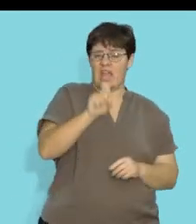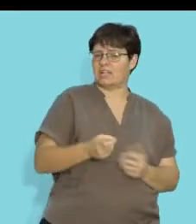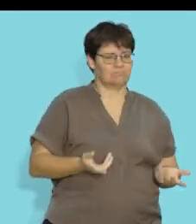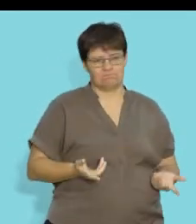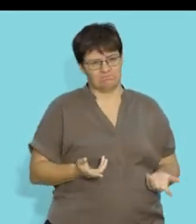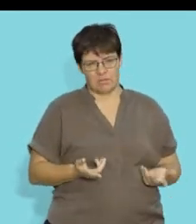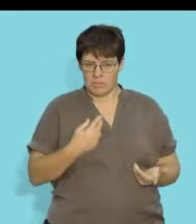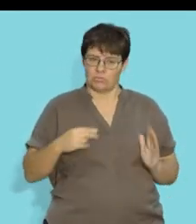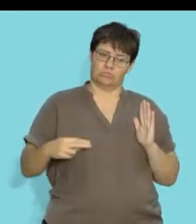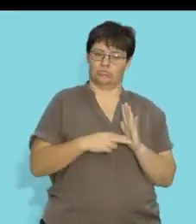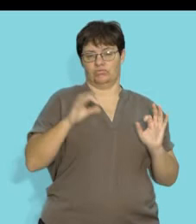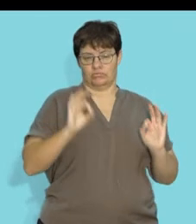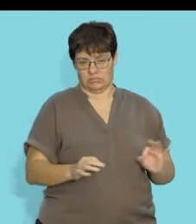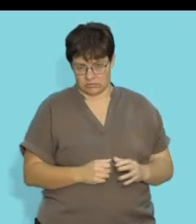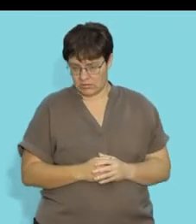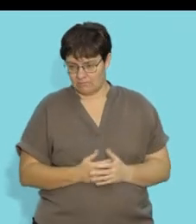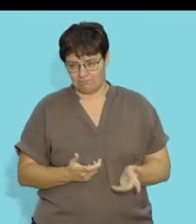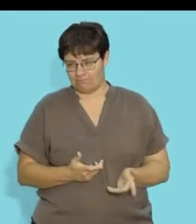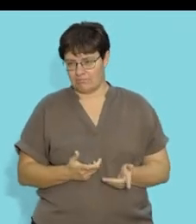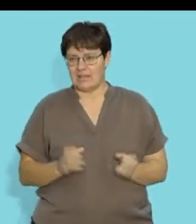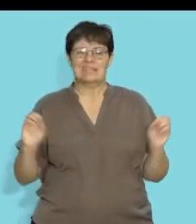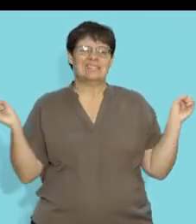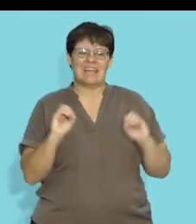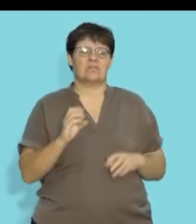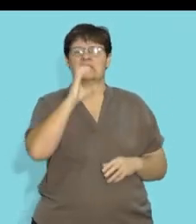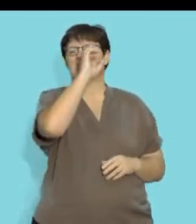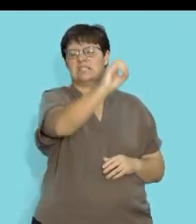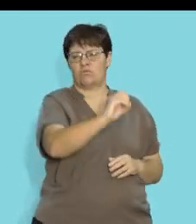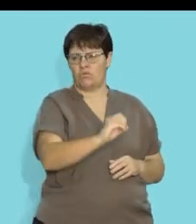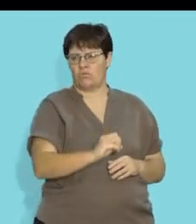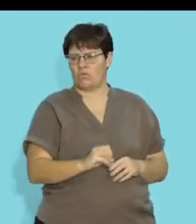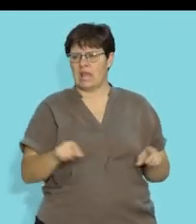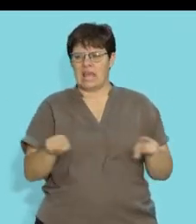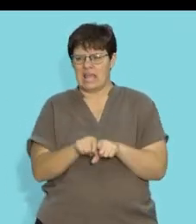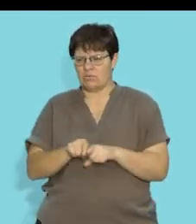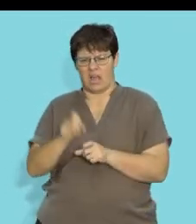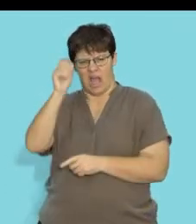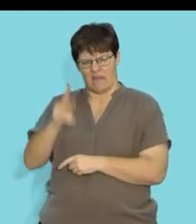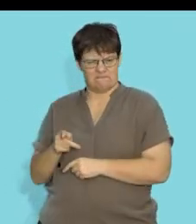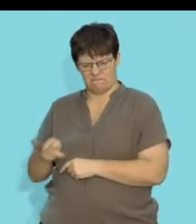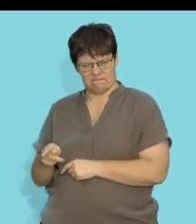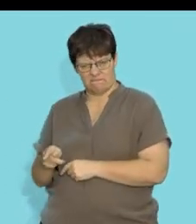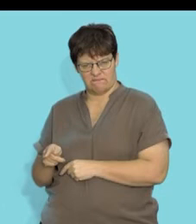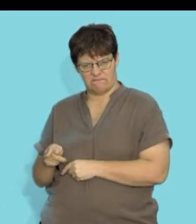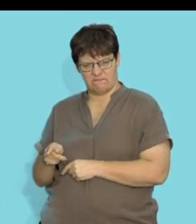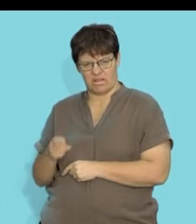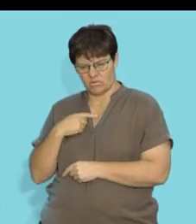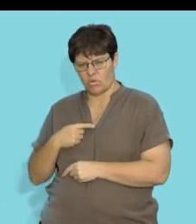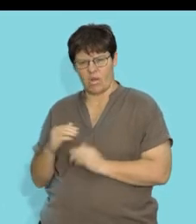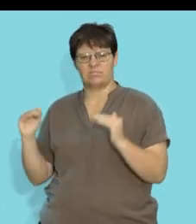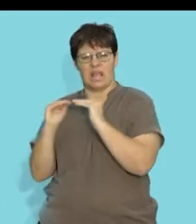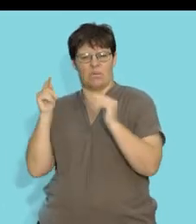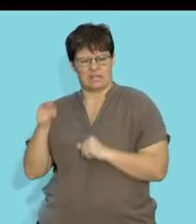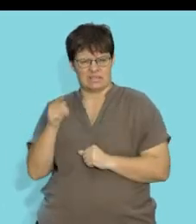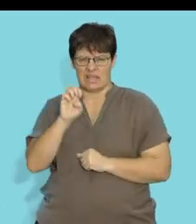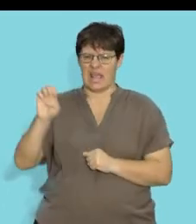x for this thing to be valid. There is no way that you can write 0 as a base of a half so that you